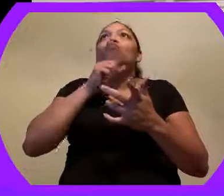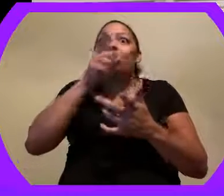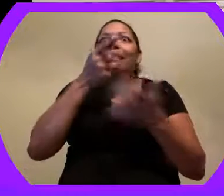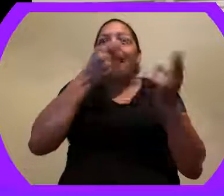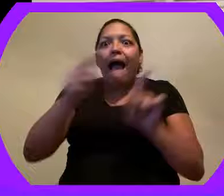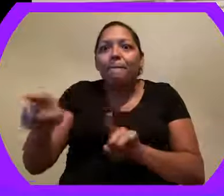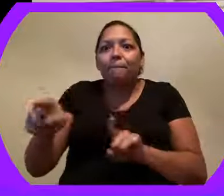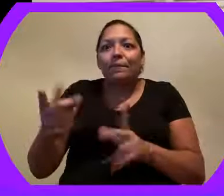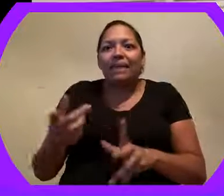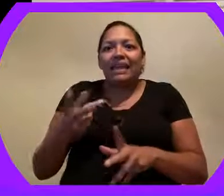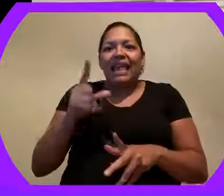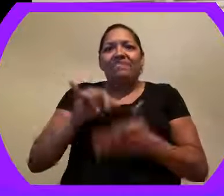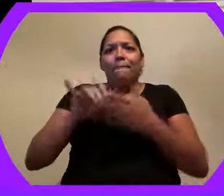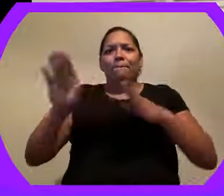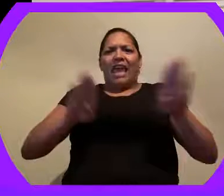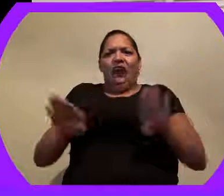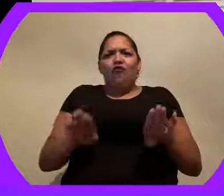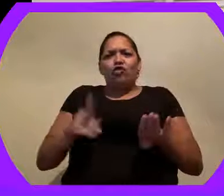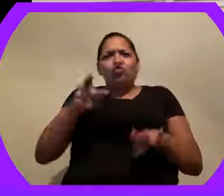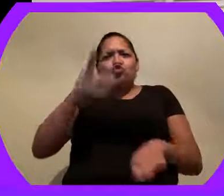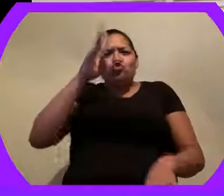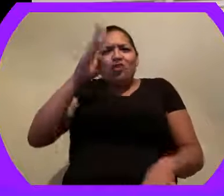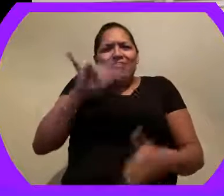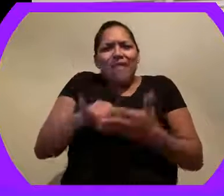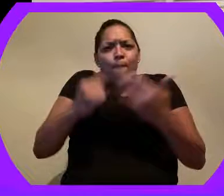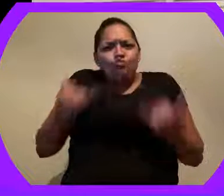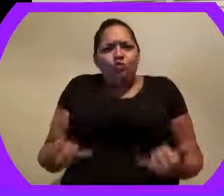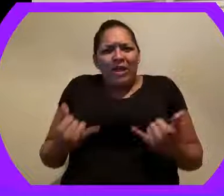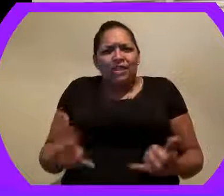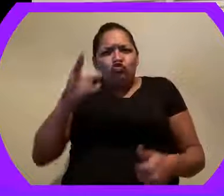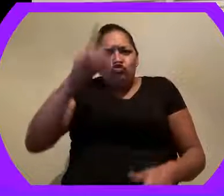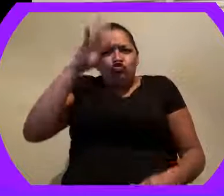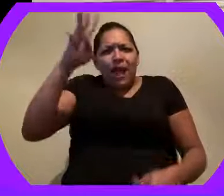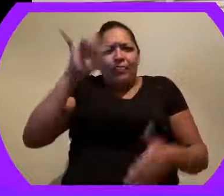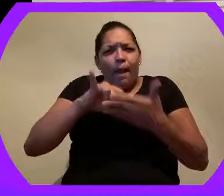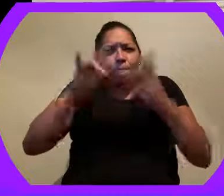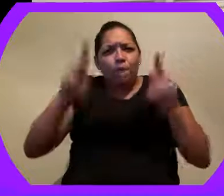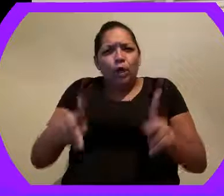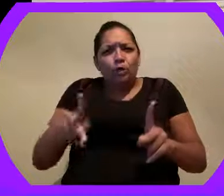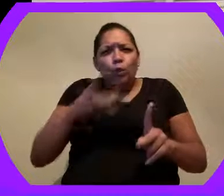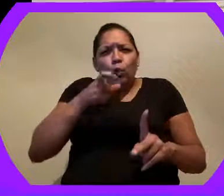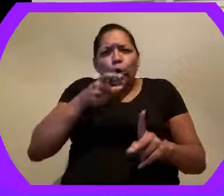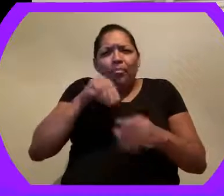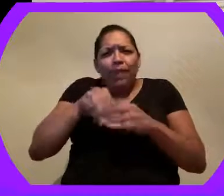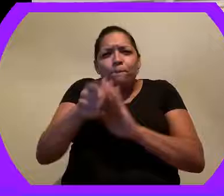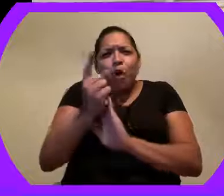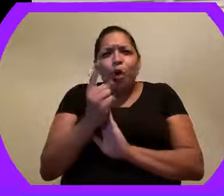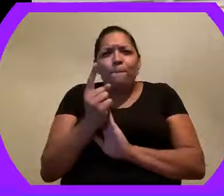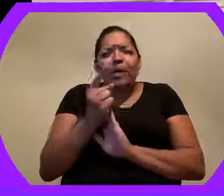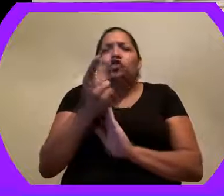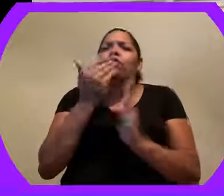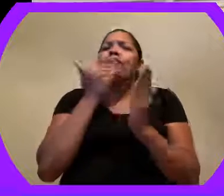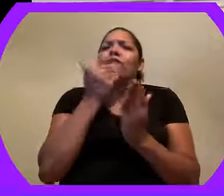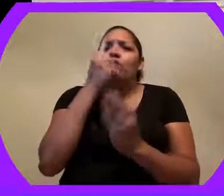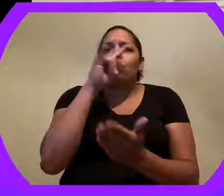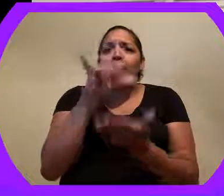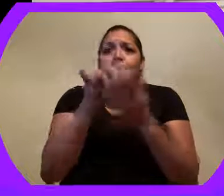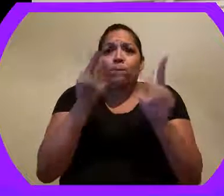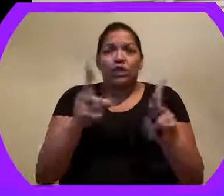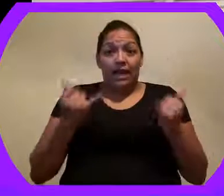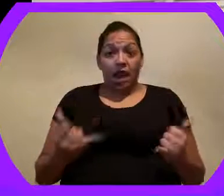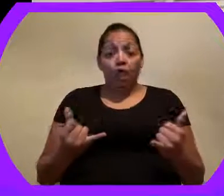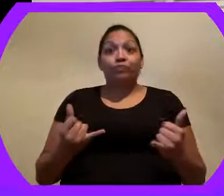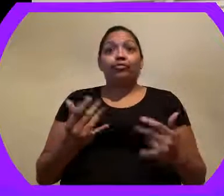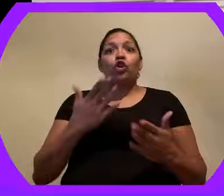to spending the now creating joy, creating presence, creating person who is present in the moment